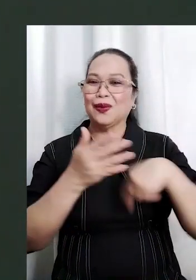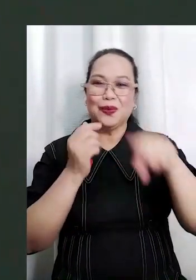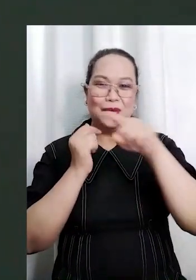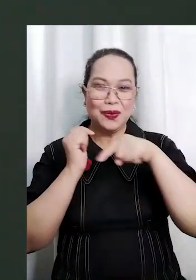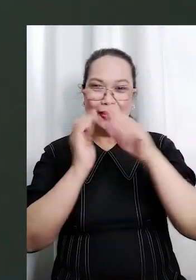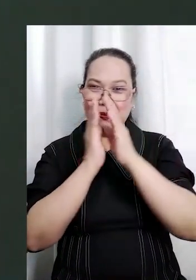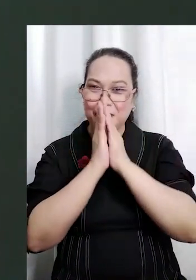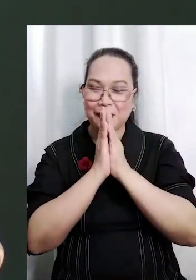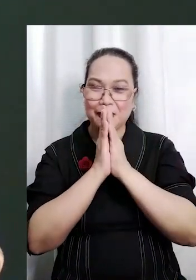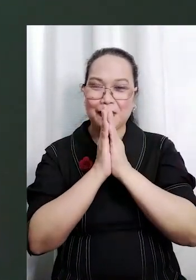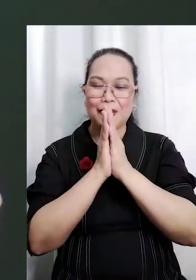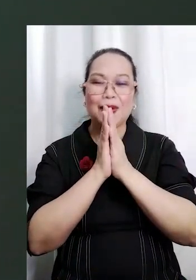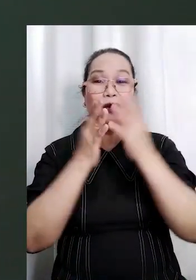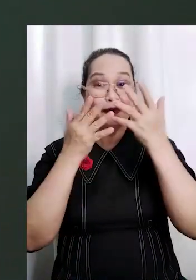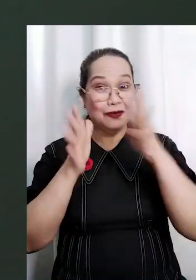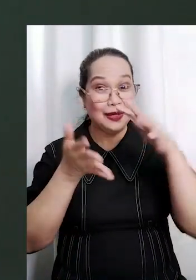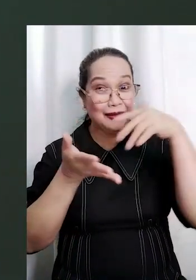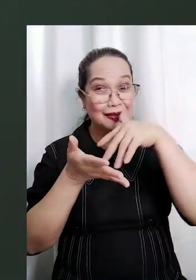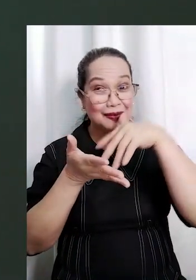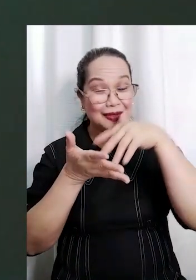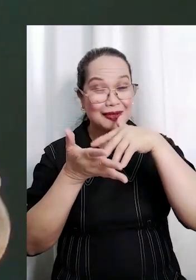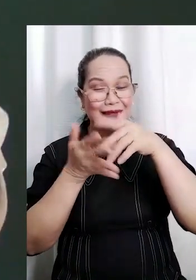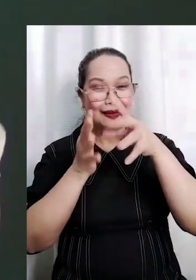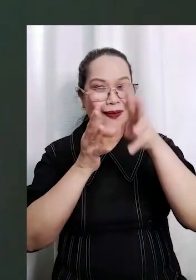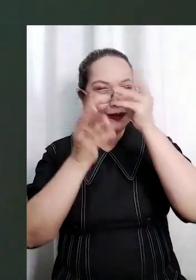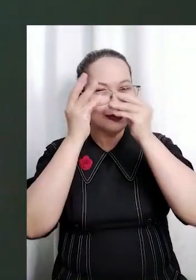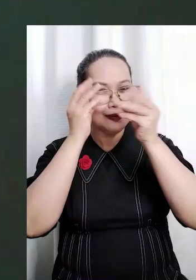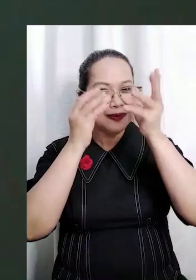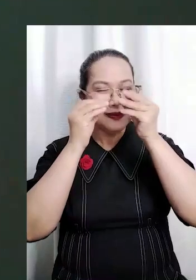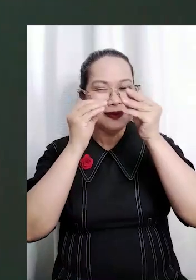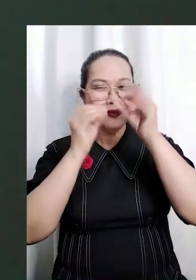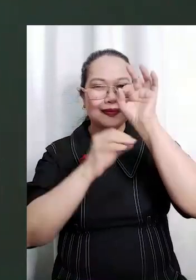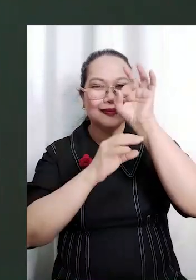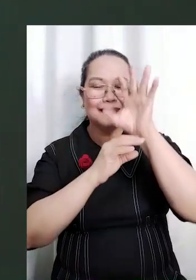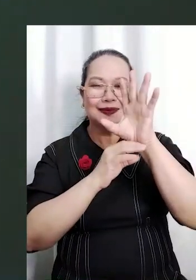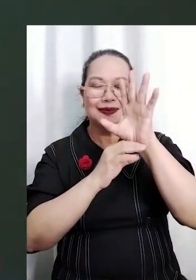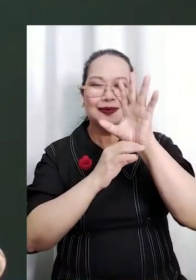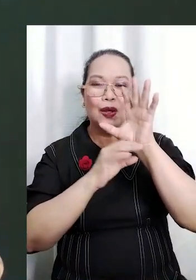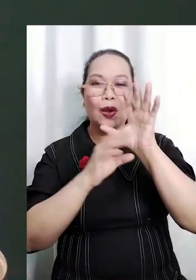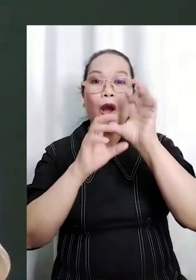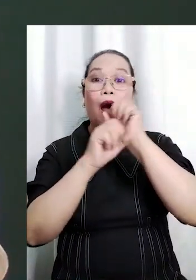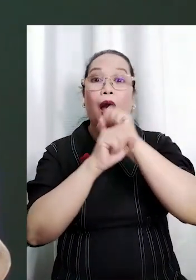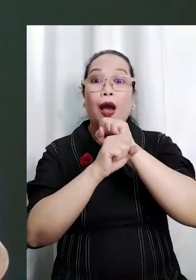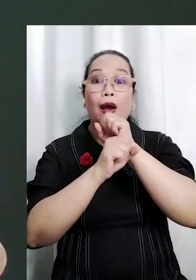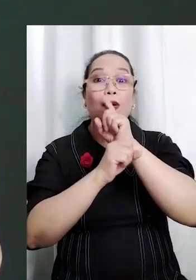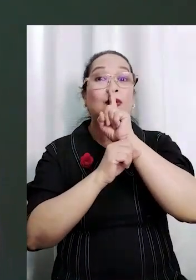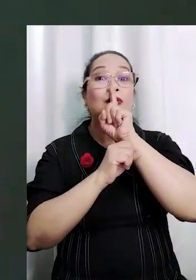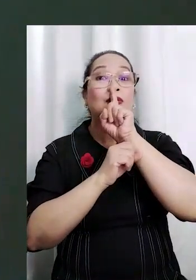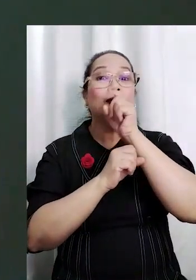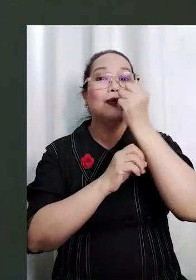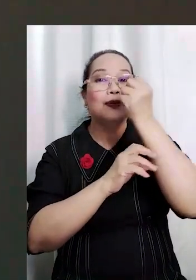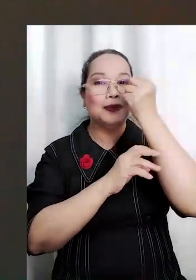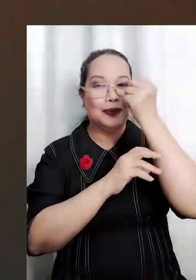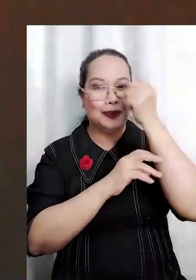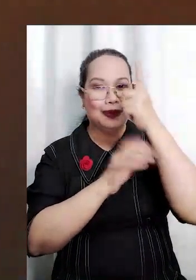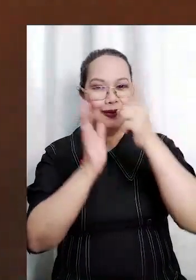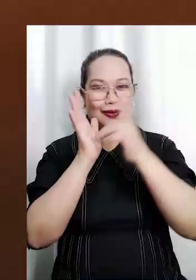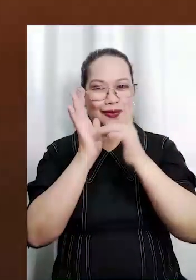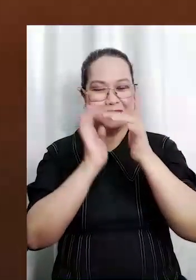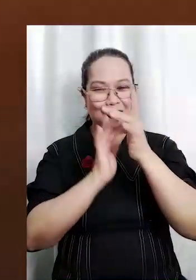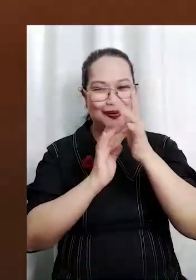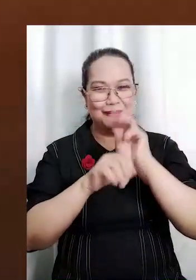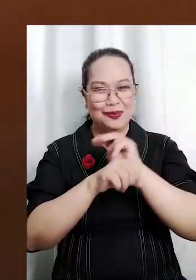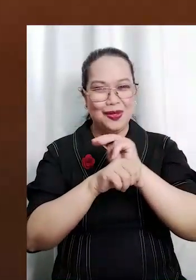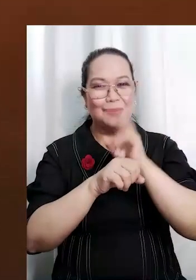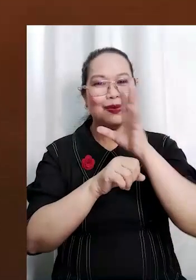end of this series, CCBCers will grasp the nature of Jesus' mission and align